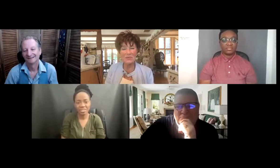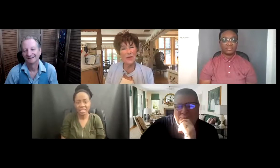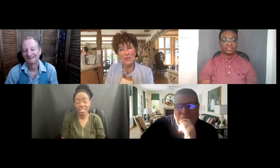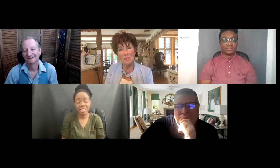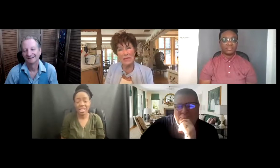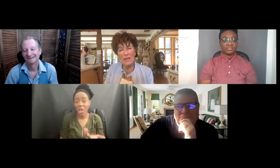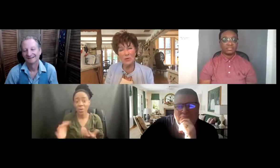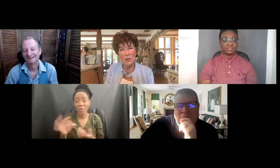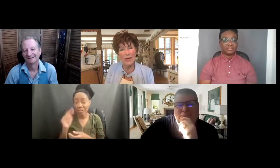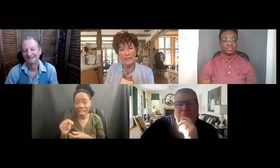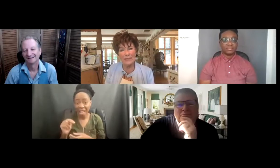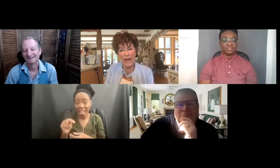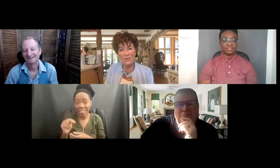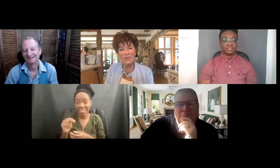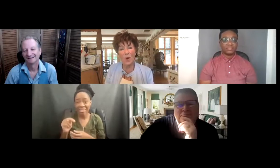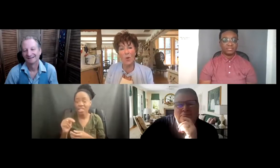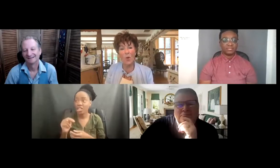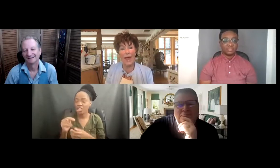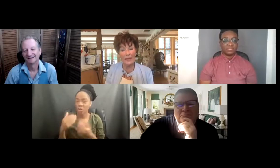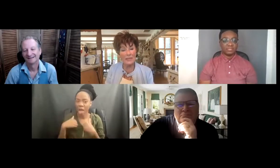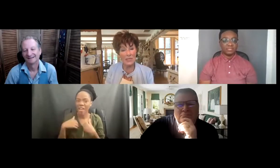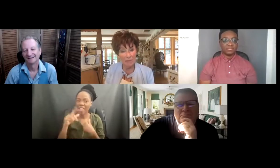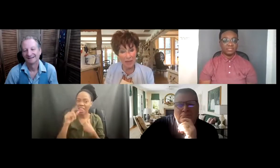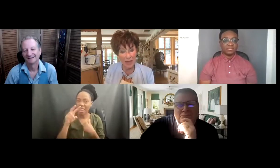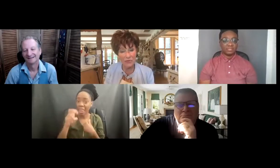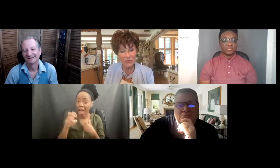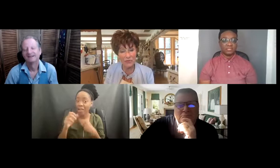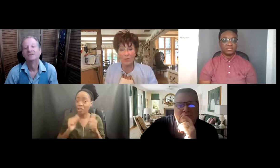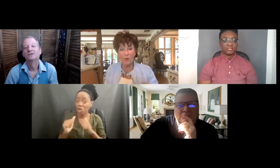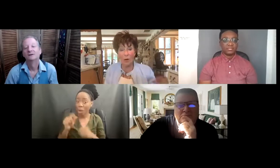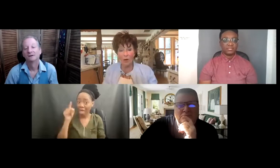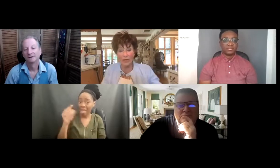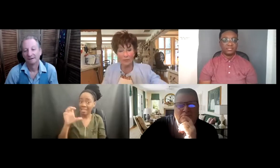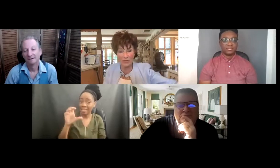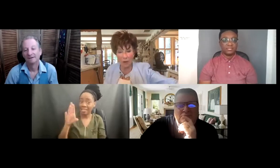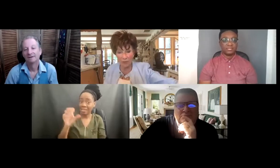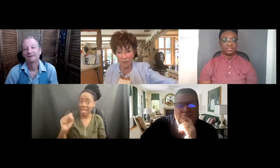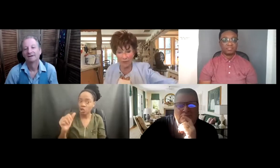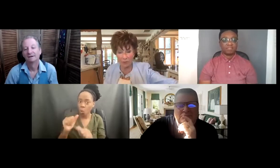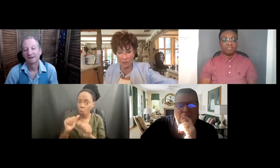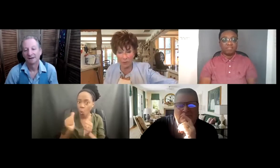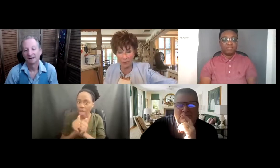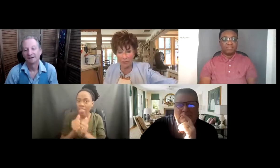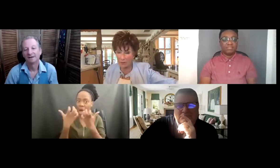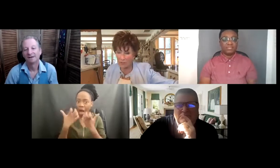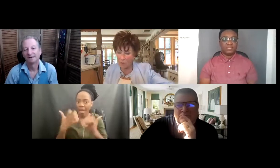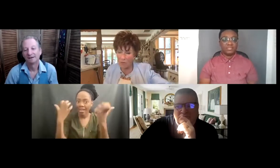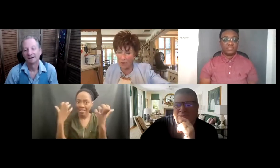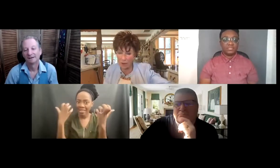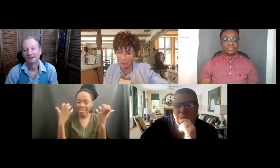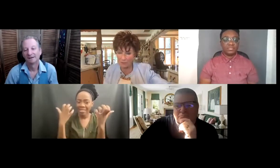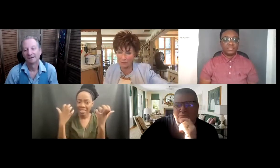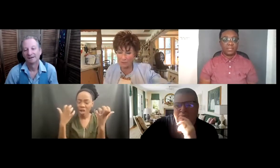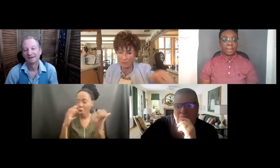it was fun to be doing a live show at CBS with an audience out there too. So